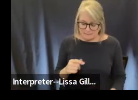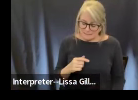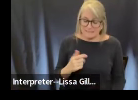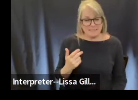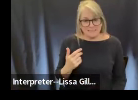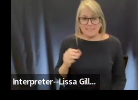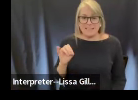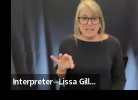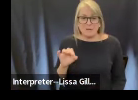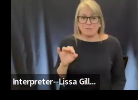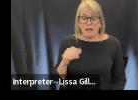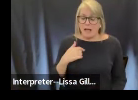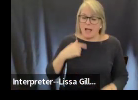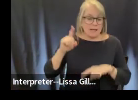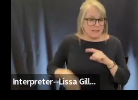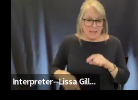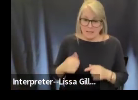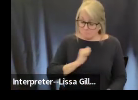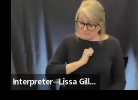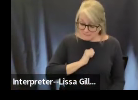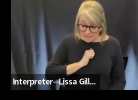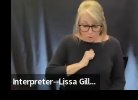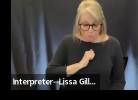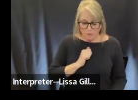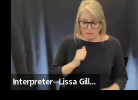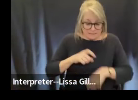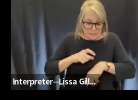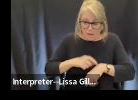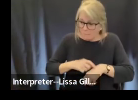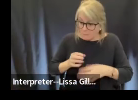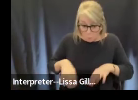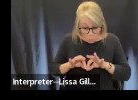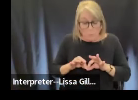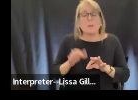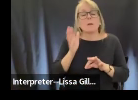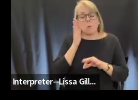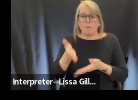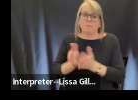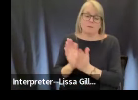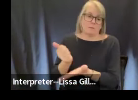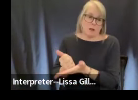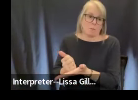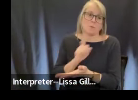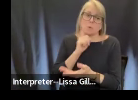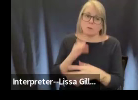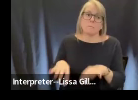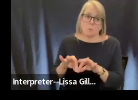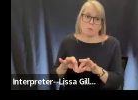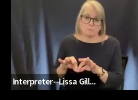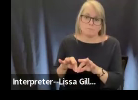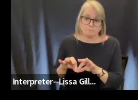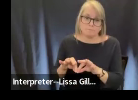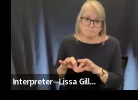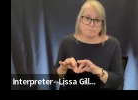I'm not in the position and I know time is of essence, I'm going to ask for help. And so this is, of course, critical when it comes to those falls. You